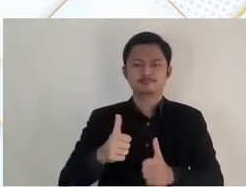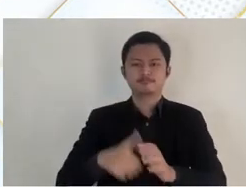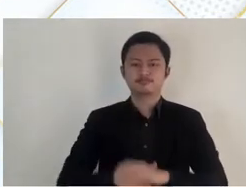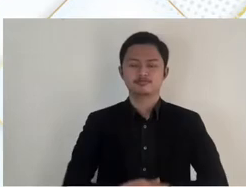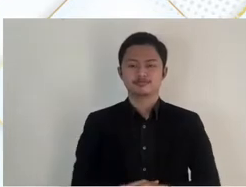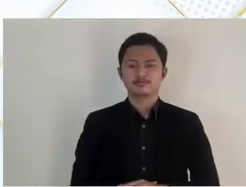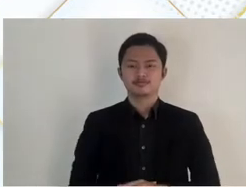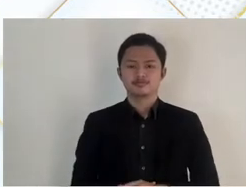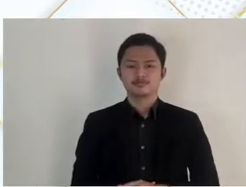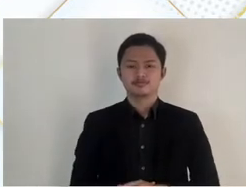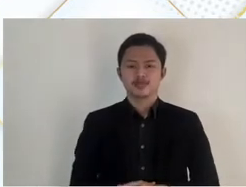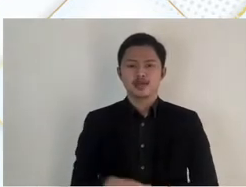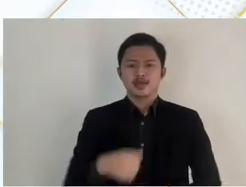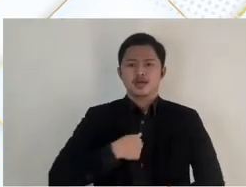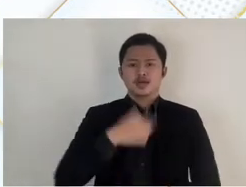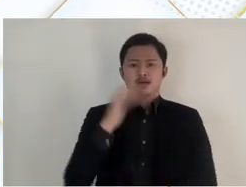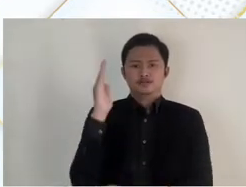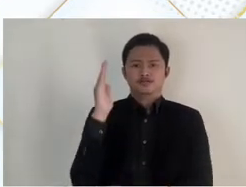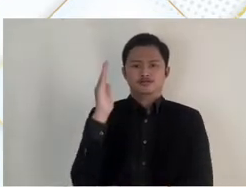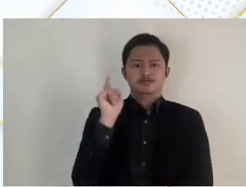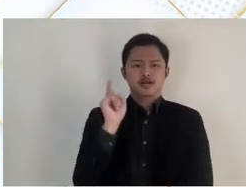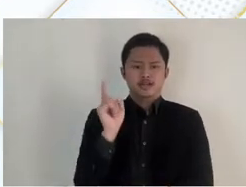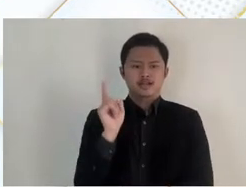Again, I do have a presentation with me.